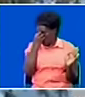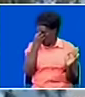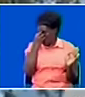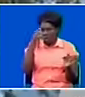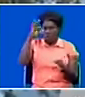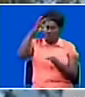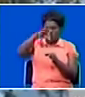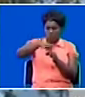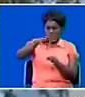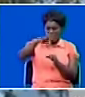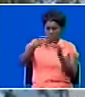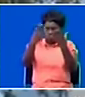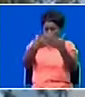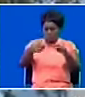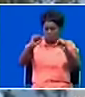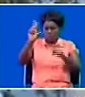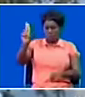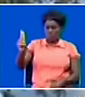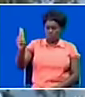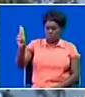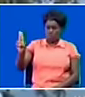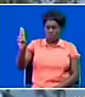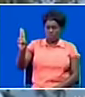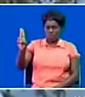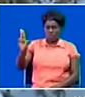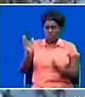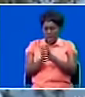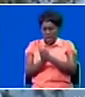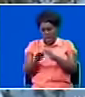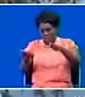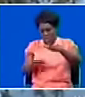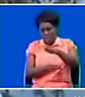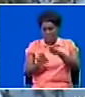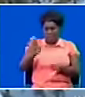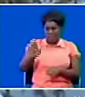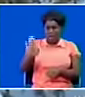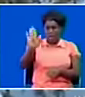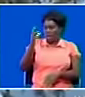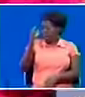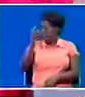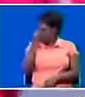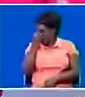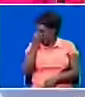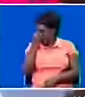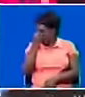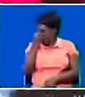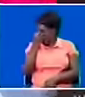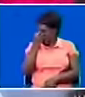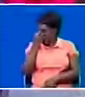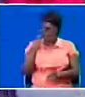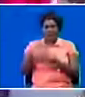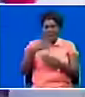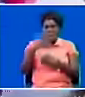Tunapigia debe Mheshimiwa Rais Uhuru Kenyatta na naibu wake Deputy President. It was quiet after they